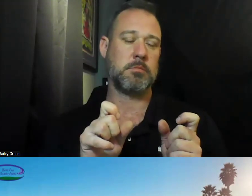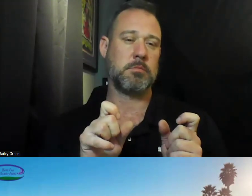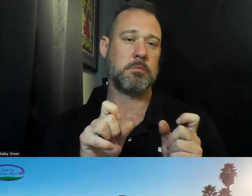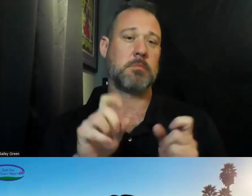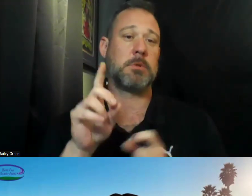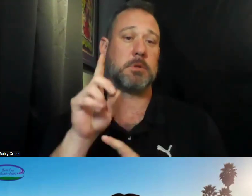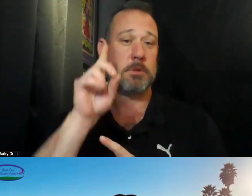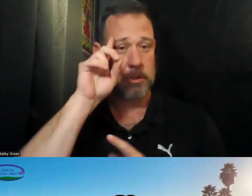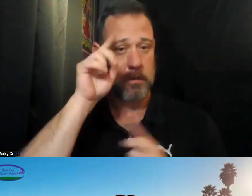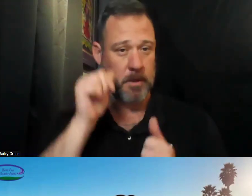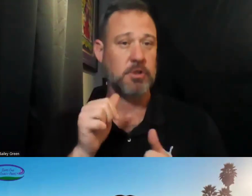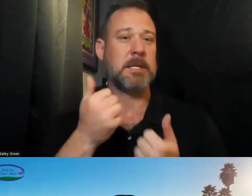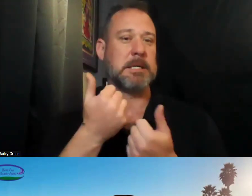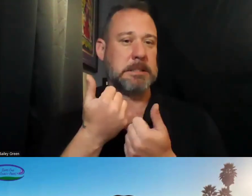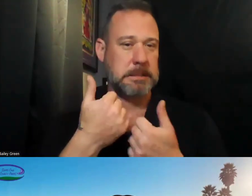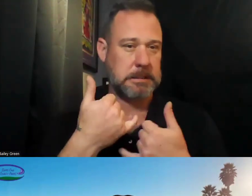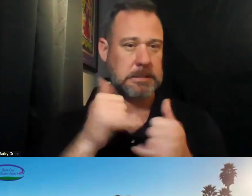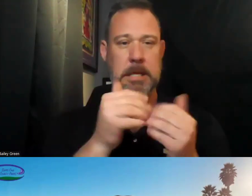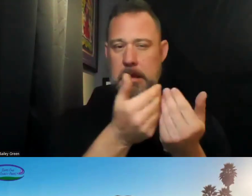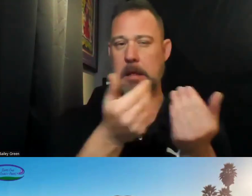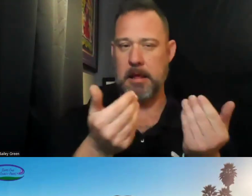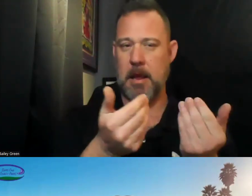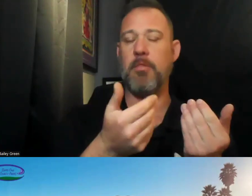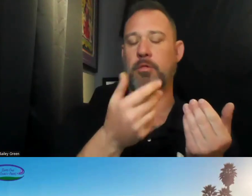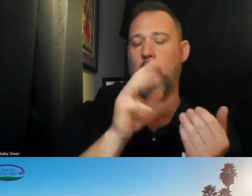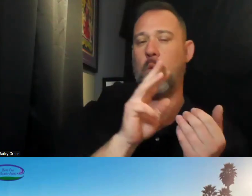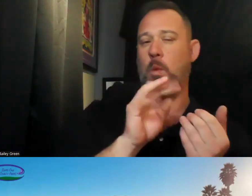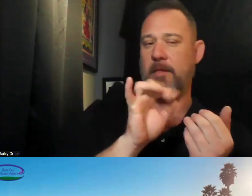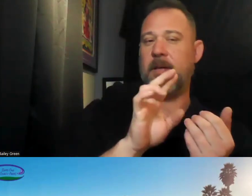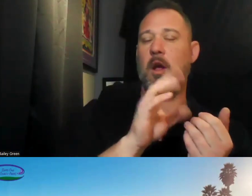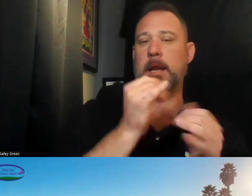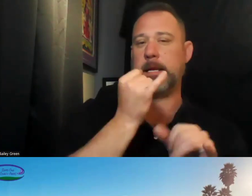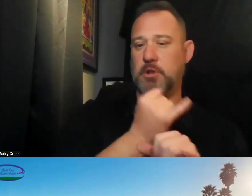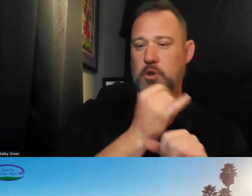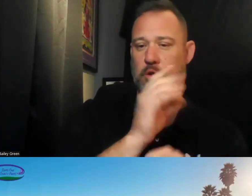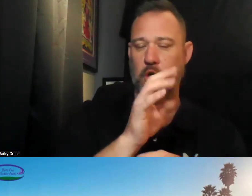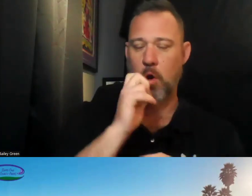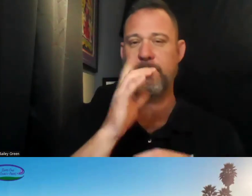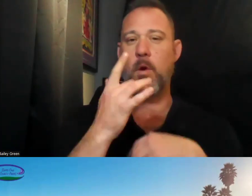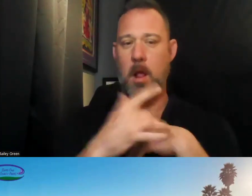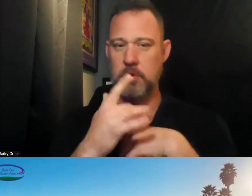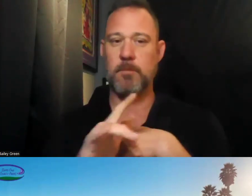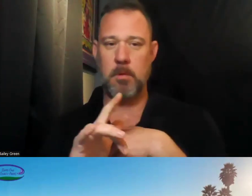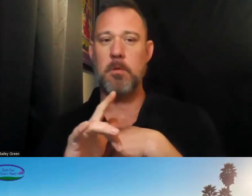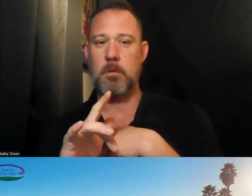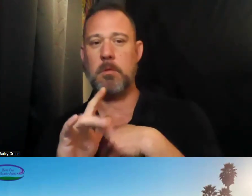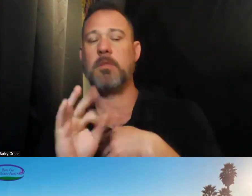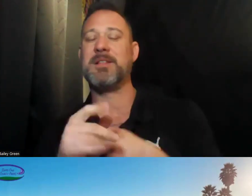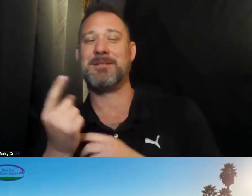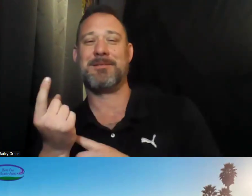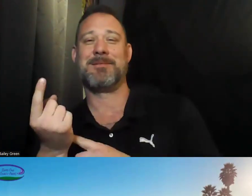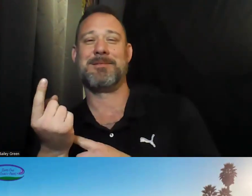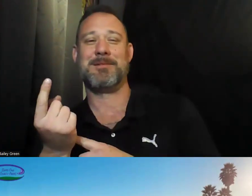Dementia is still carved out in that Welfare and Institutions Code for eligibility. This is something